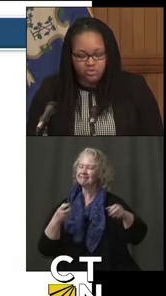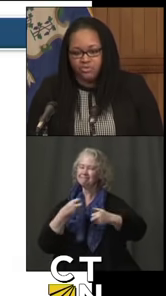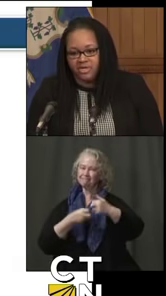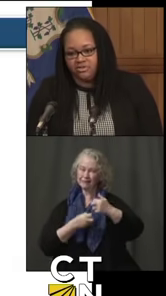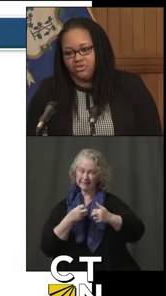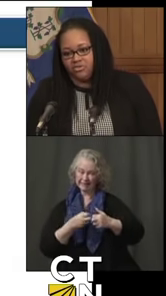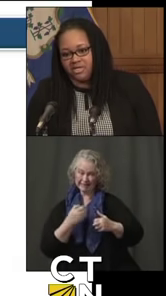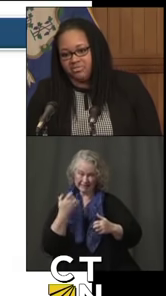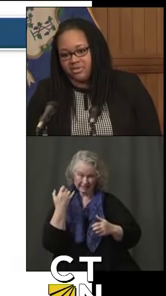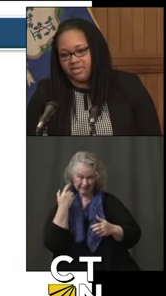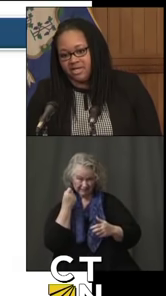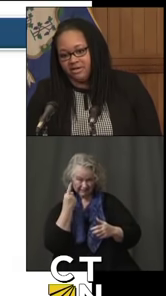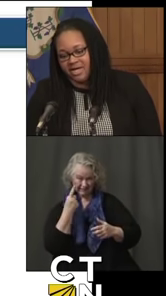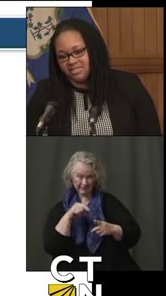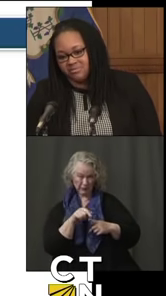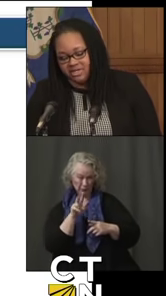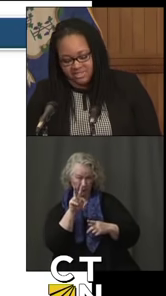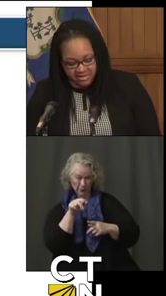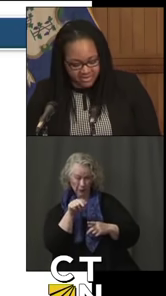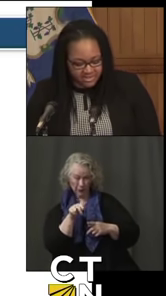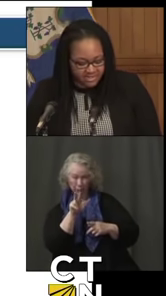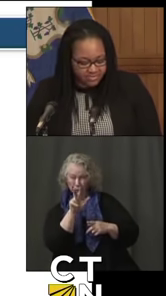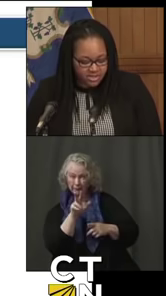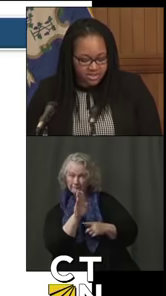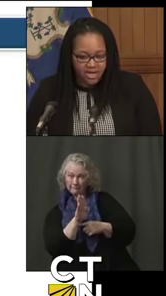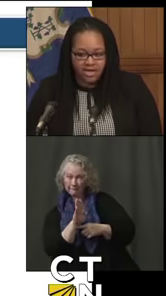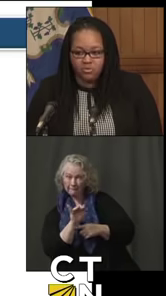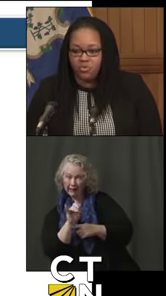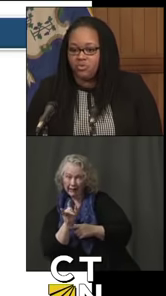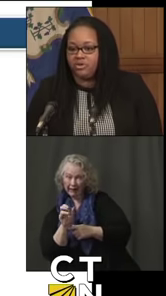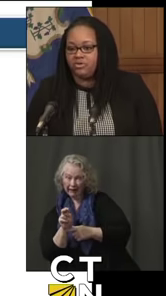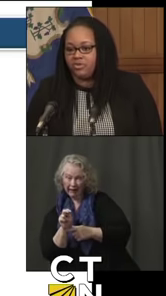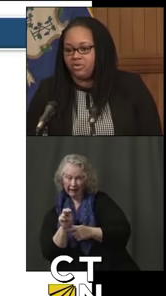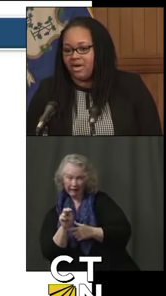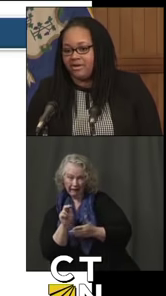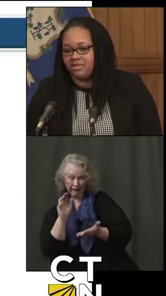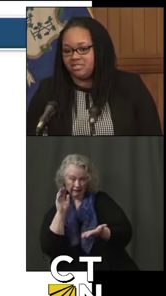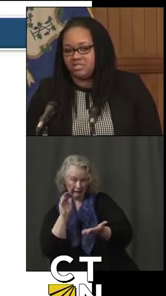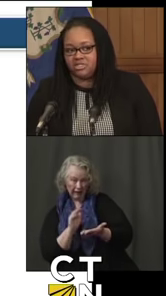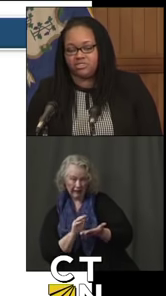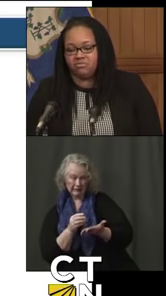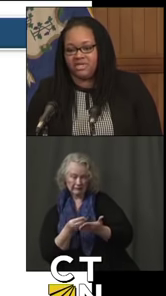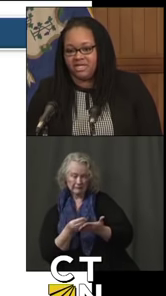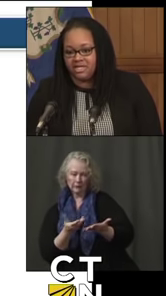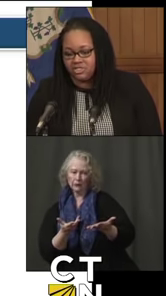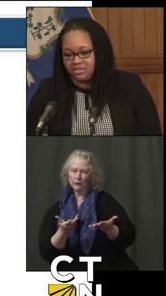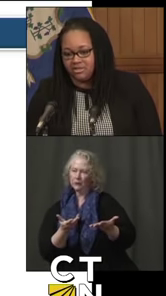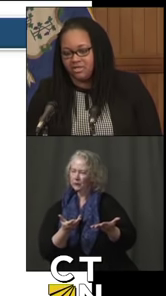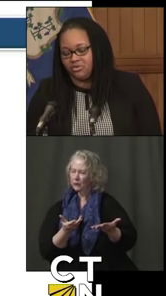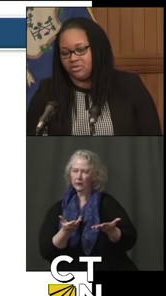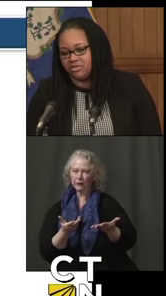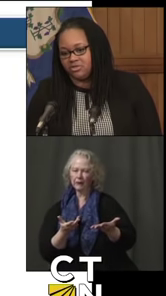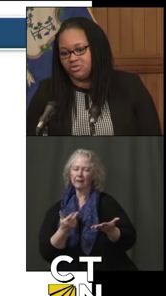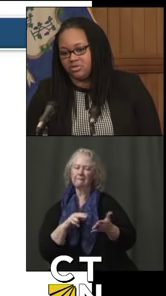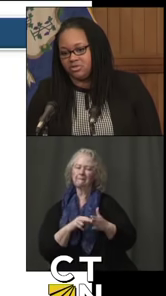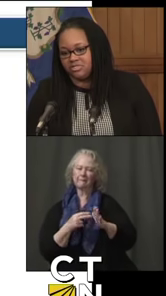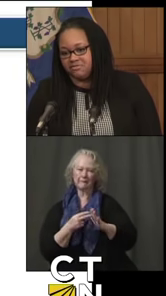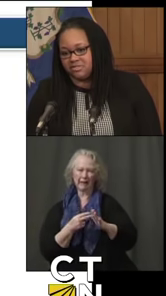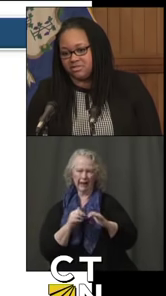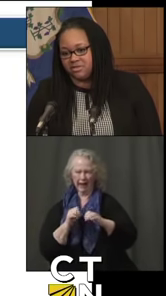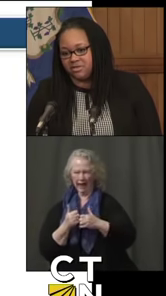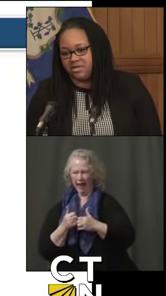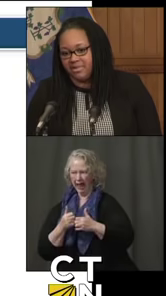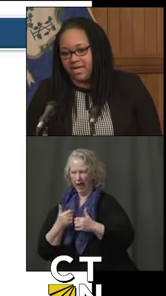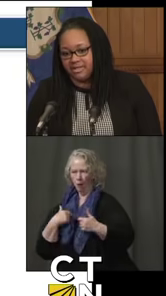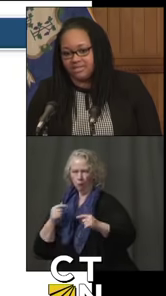a $2.3 billion estimated deficit, we will require some additional mitigation in order to close the